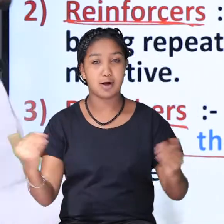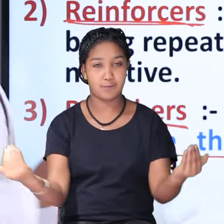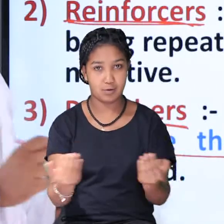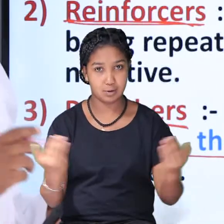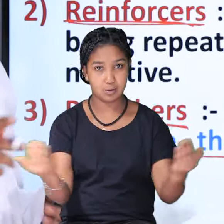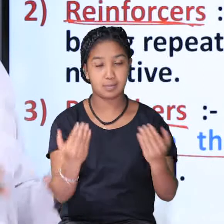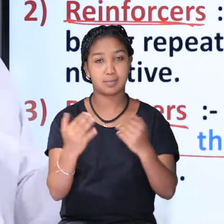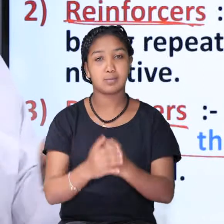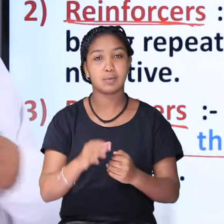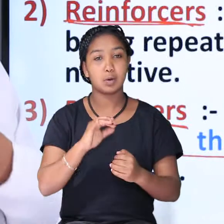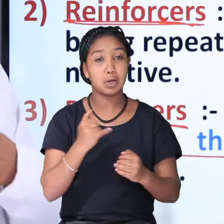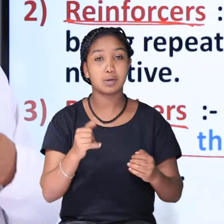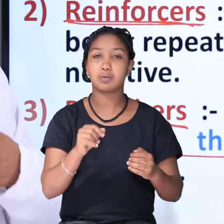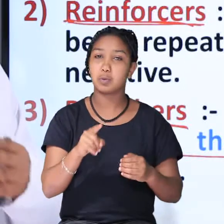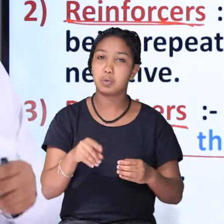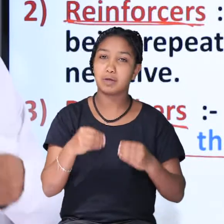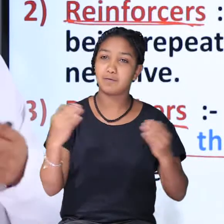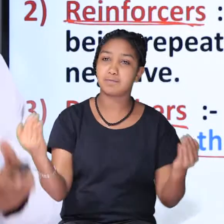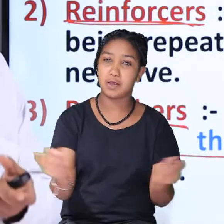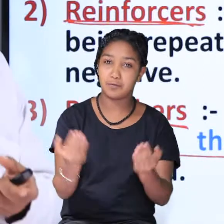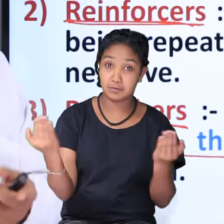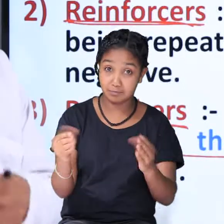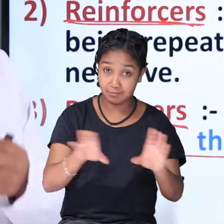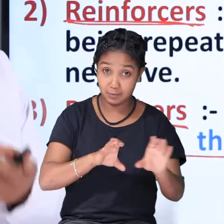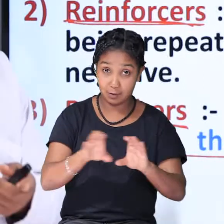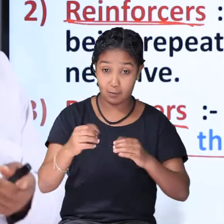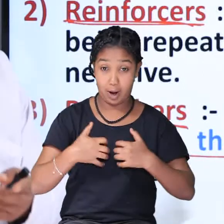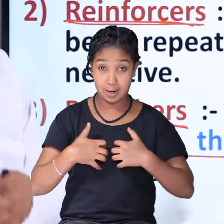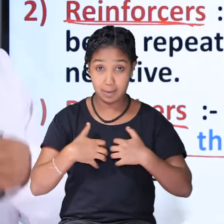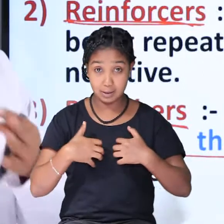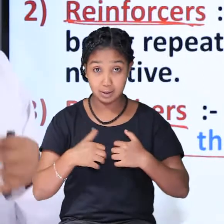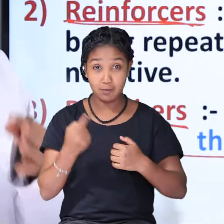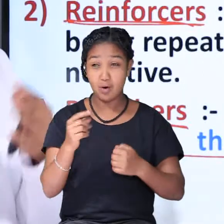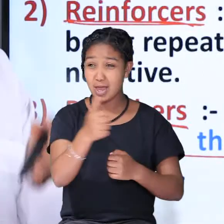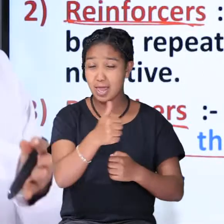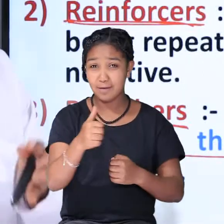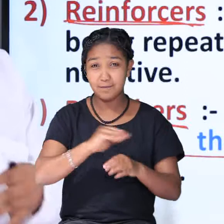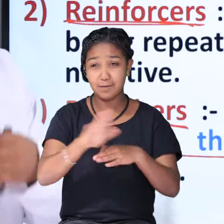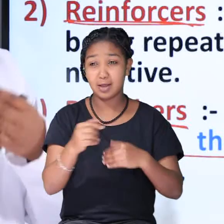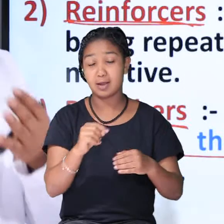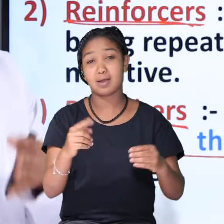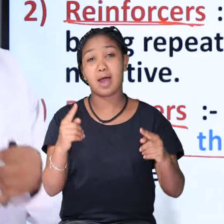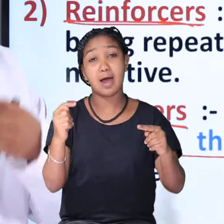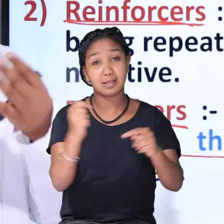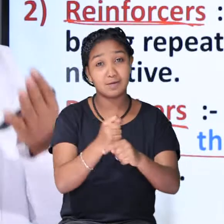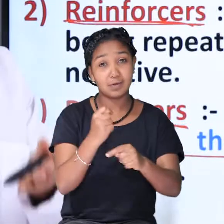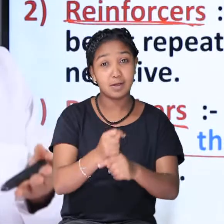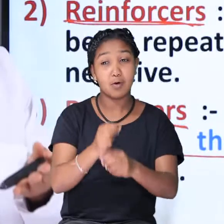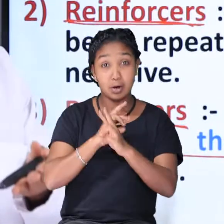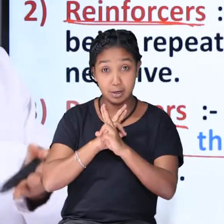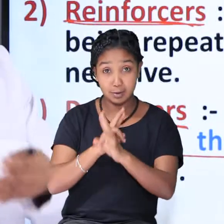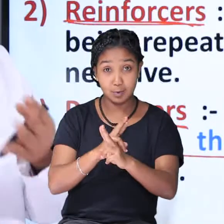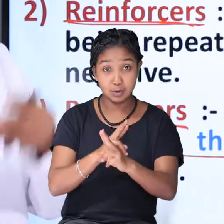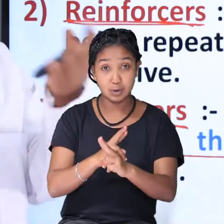reinforcers. When you give a reinforcement for animals, for every activities, for every